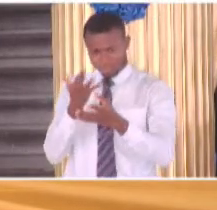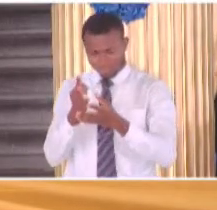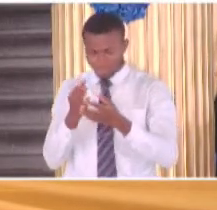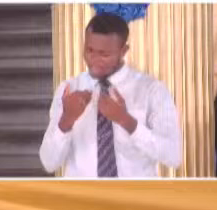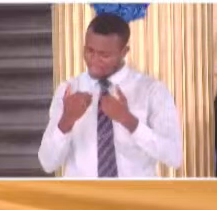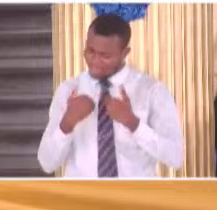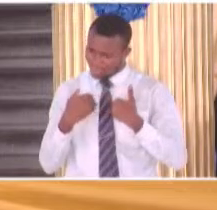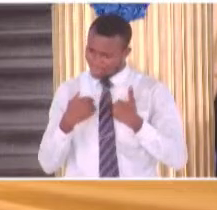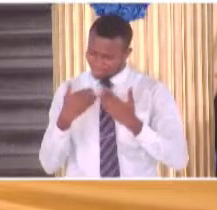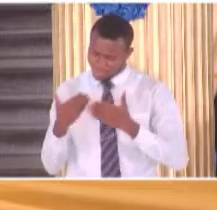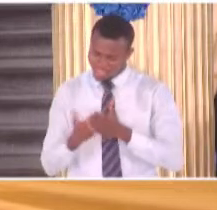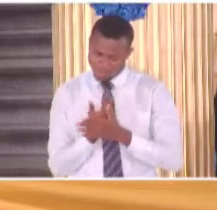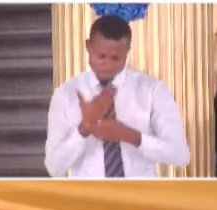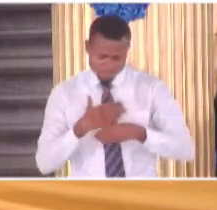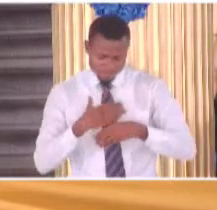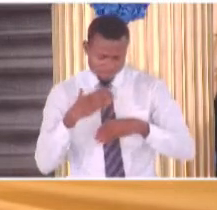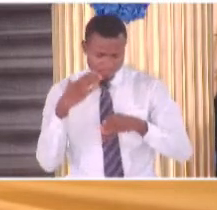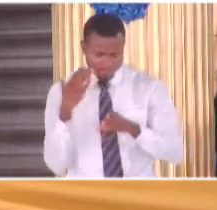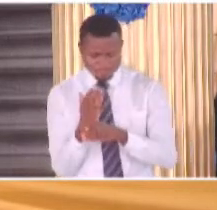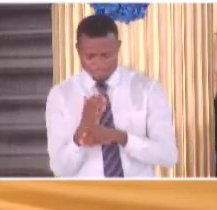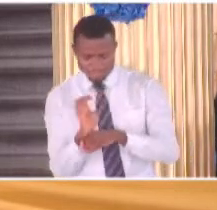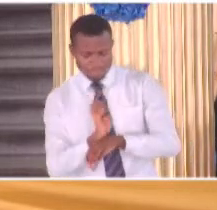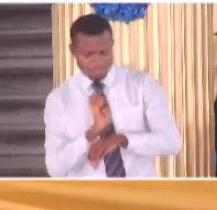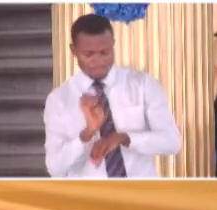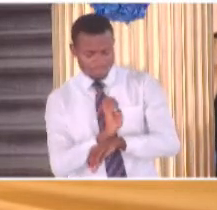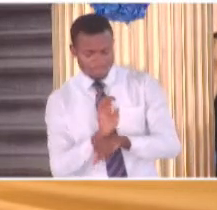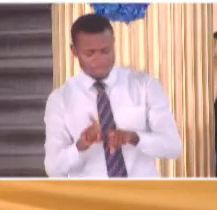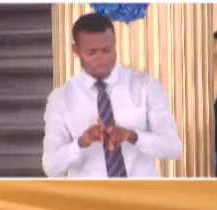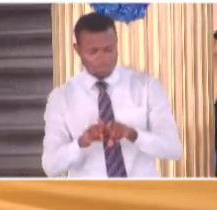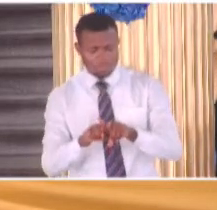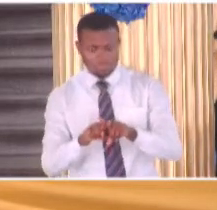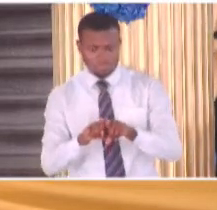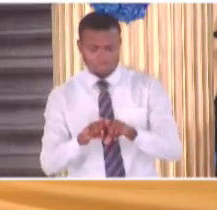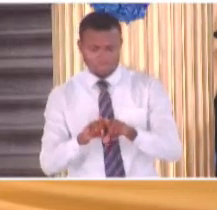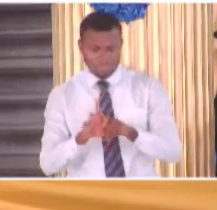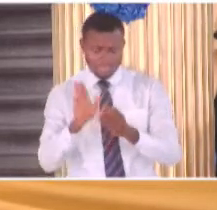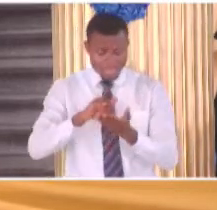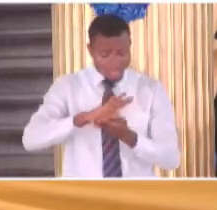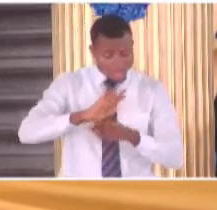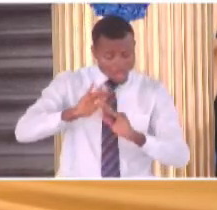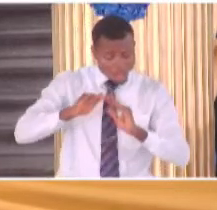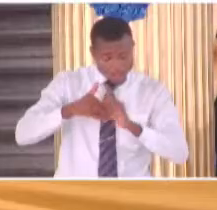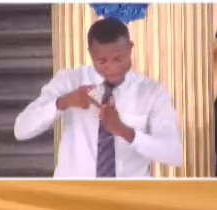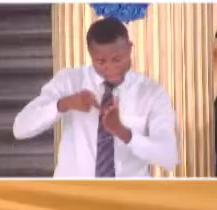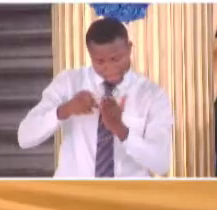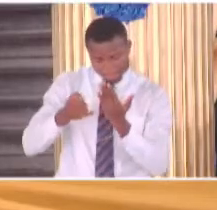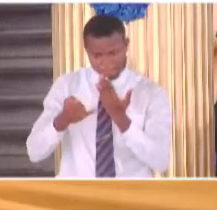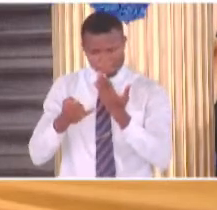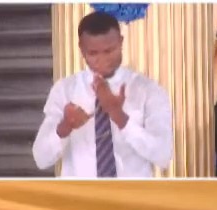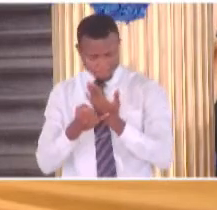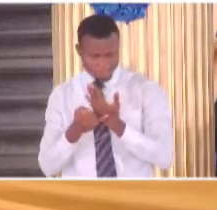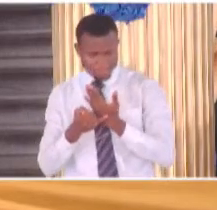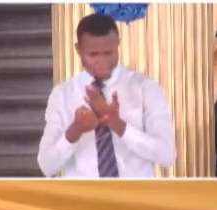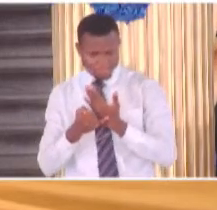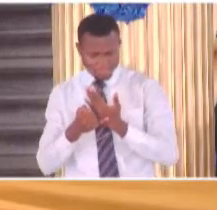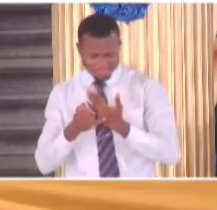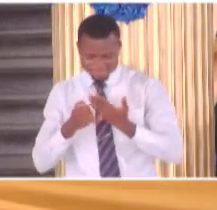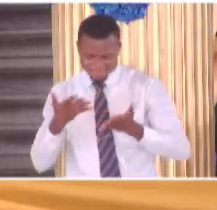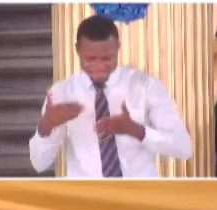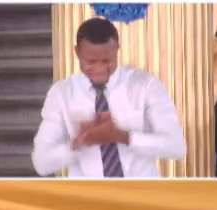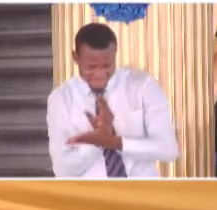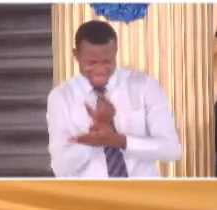fostering youth creativity and entrepreneurship. The Artify project, which seeks to unleash the